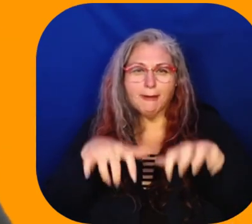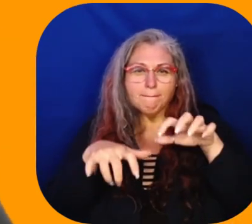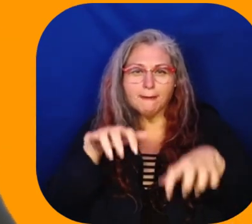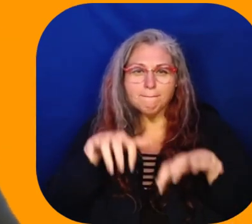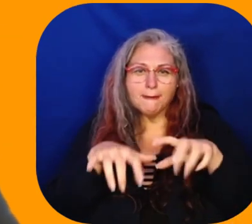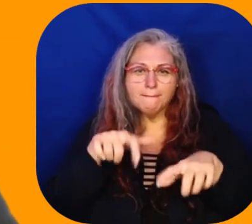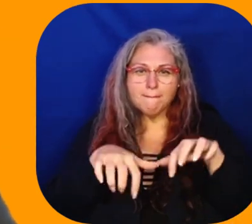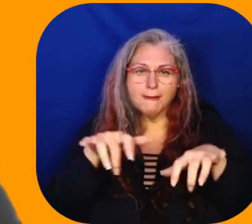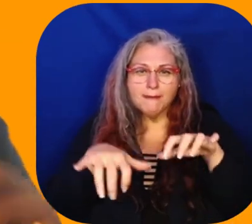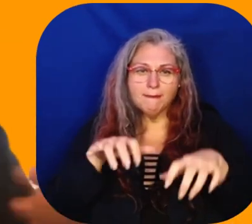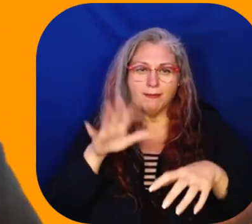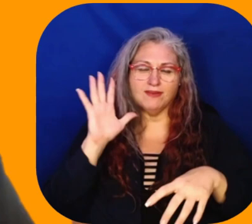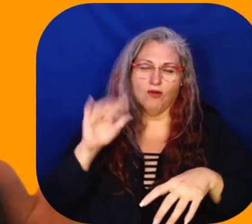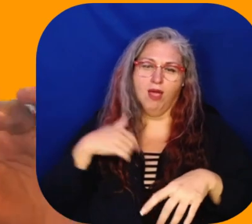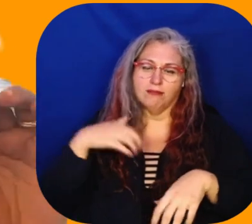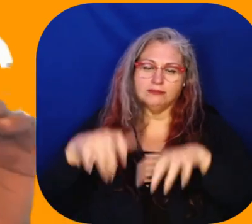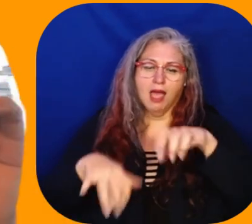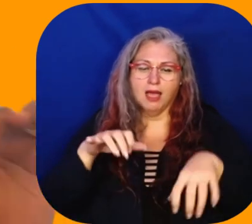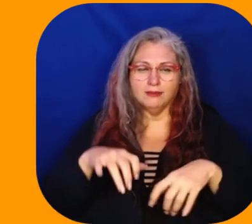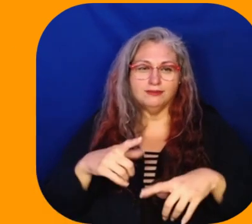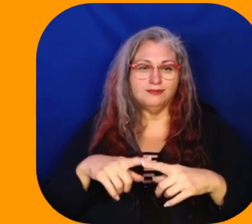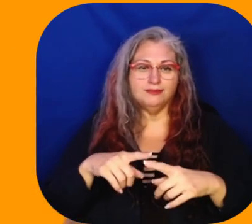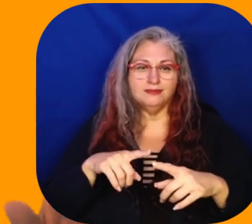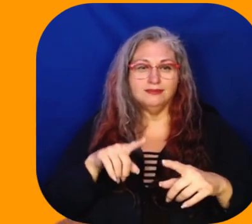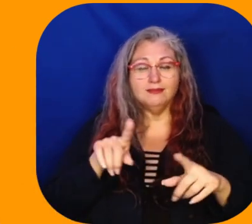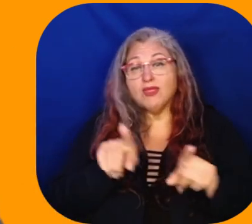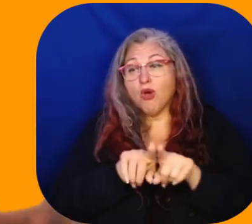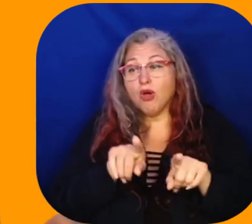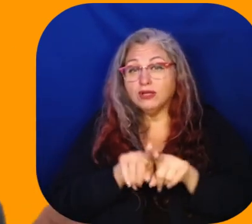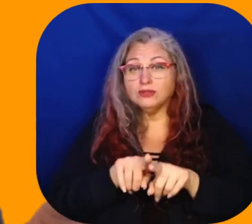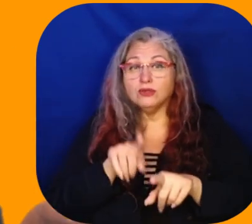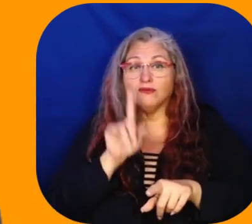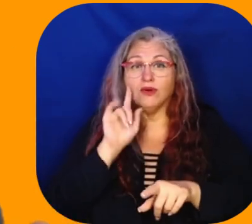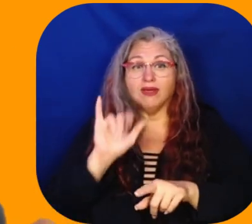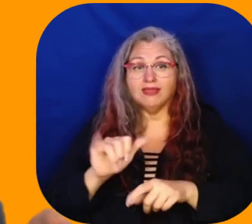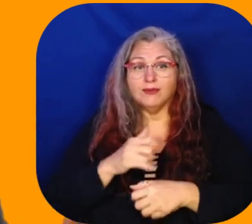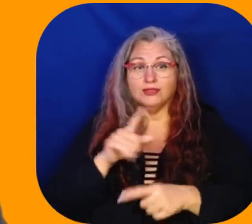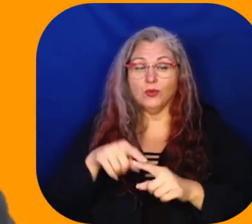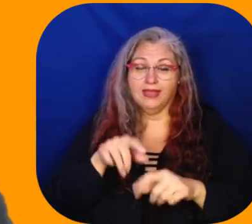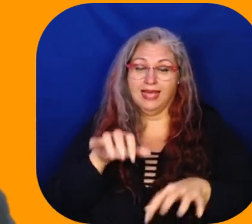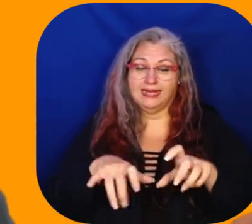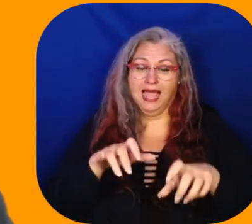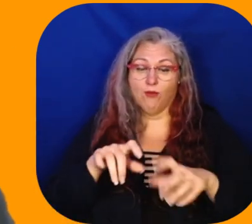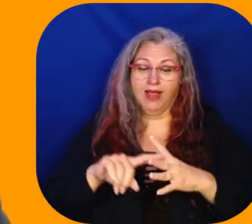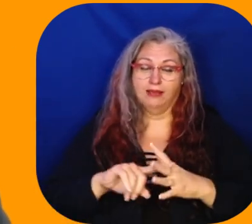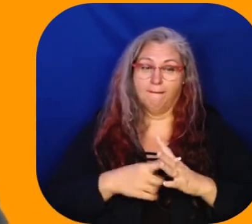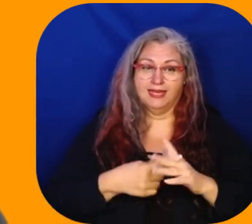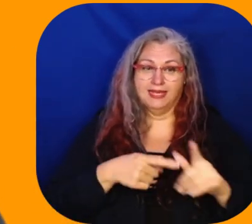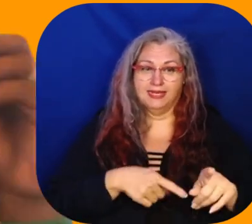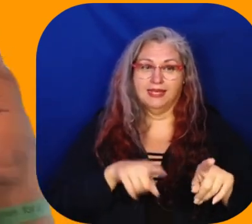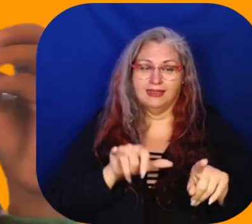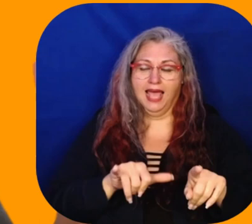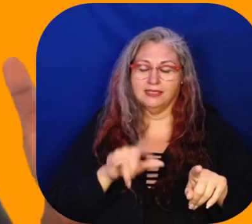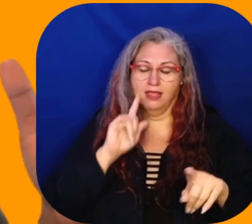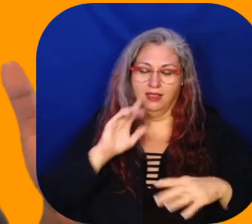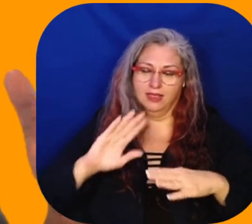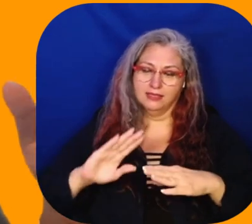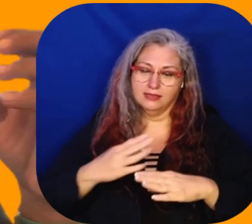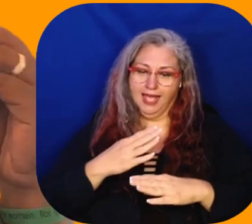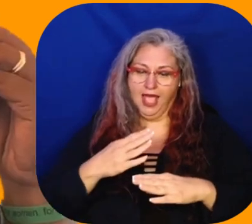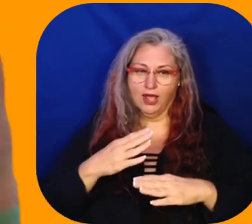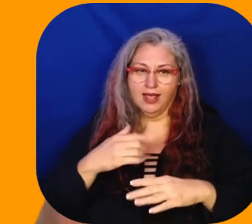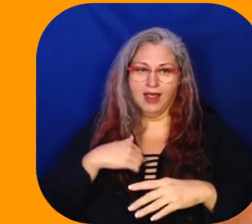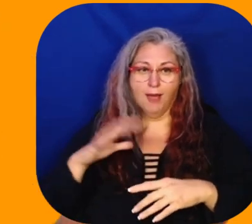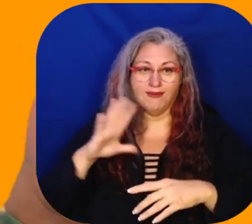used to type back in the day. And not only that, in that piece, with that typewriter in the beginning, is also that song, which irritated me